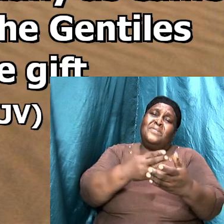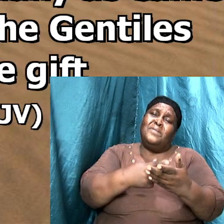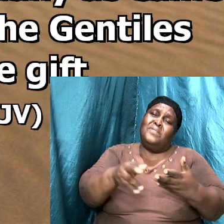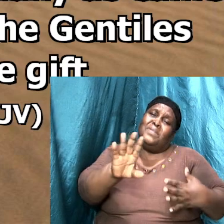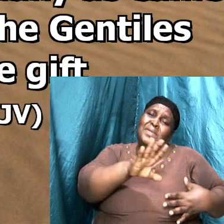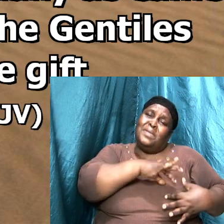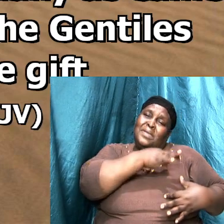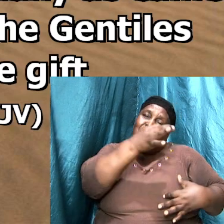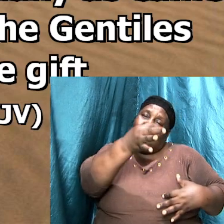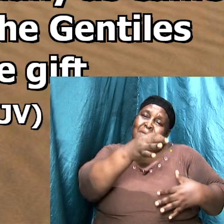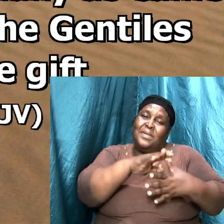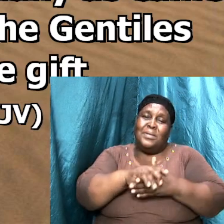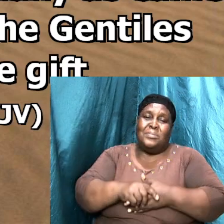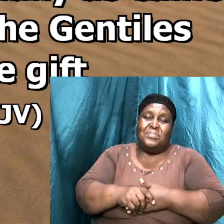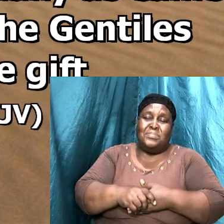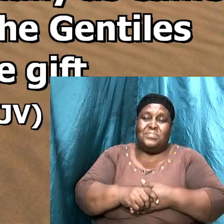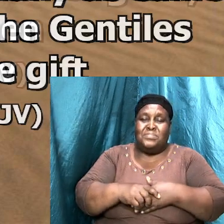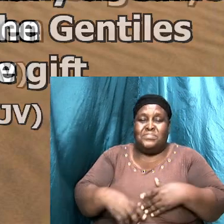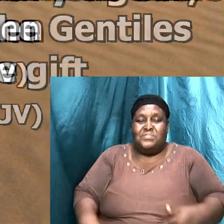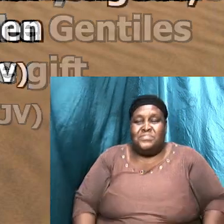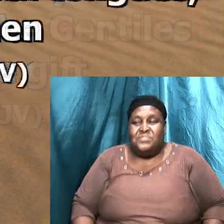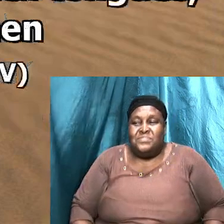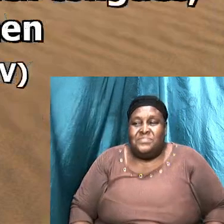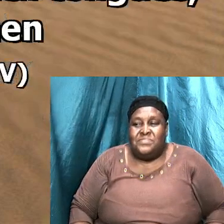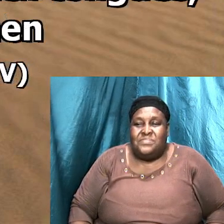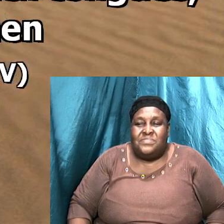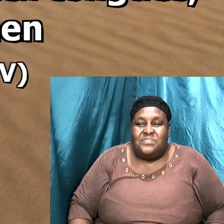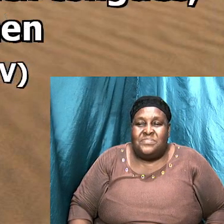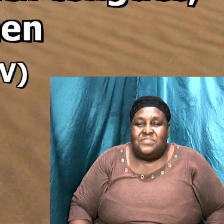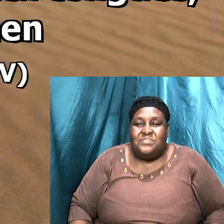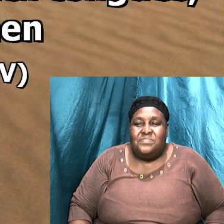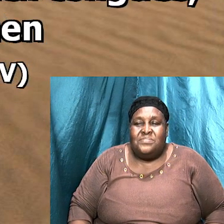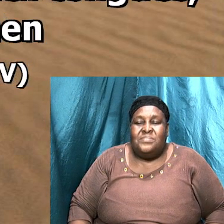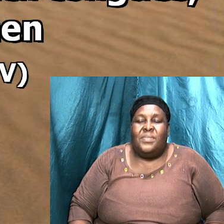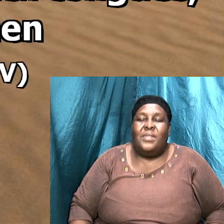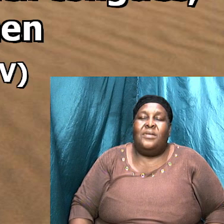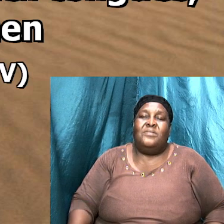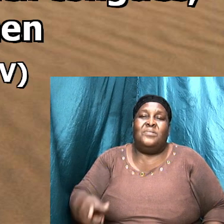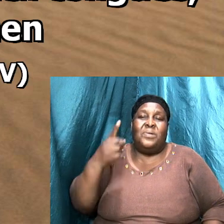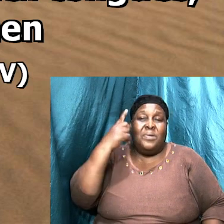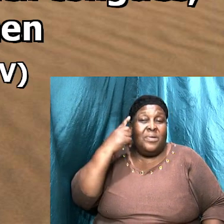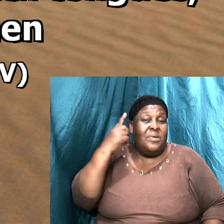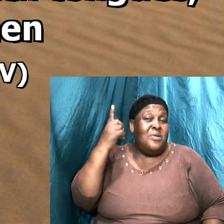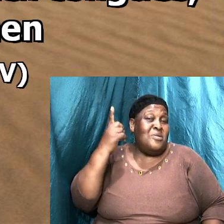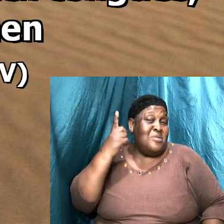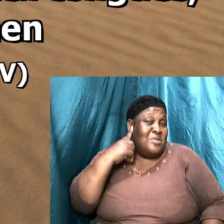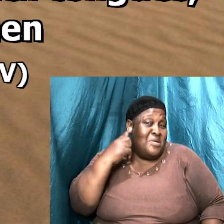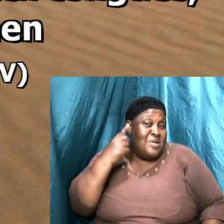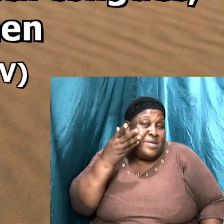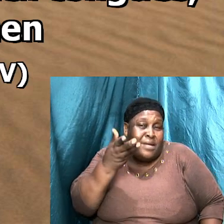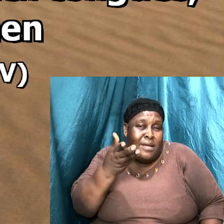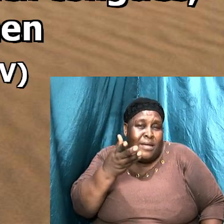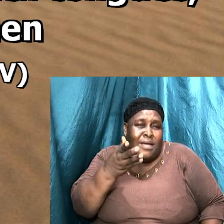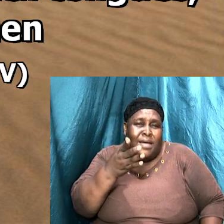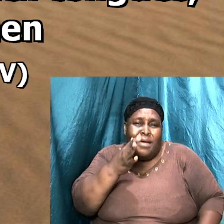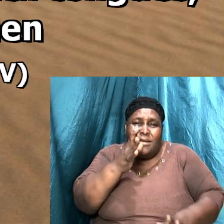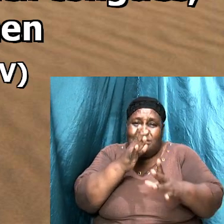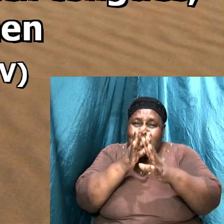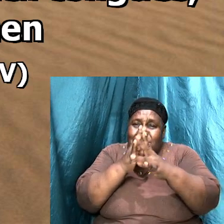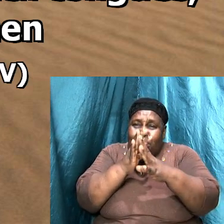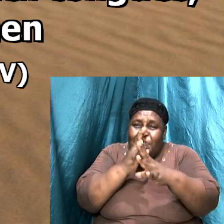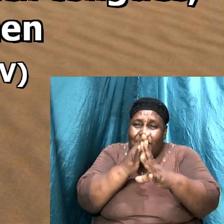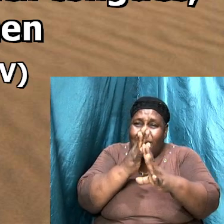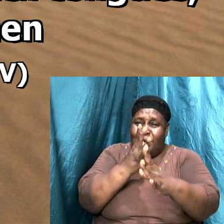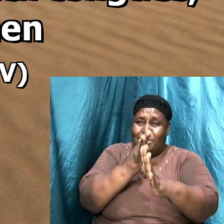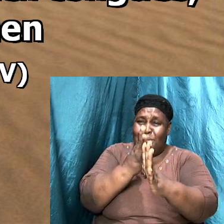Spirit for they heard them speak with tongues